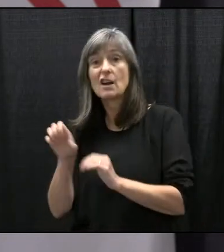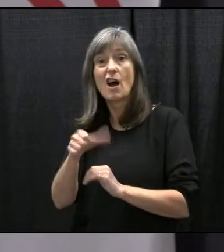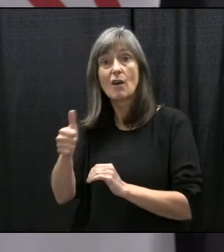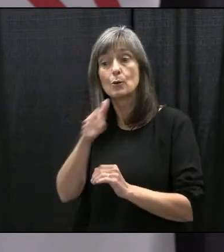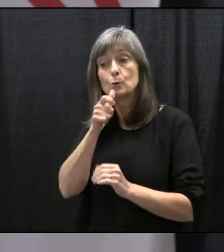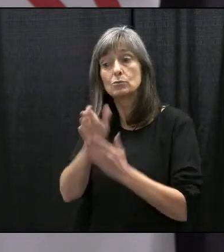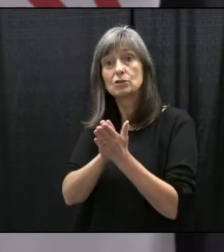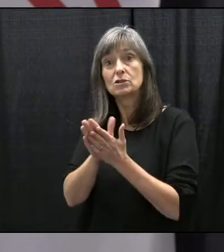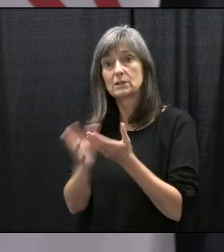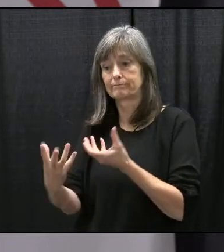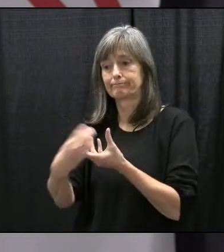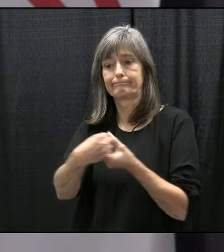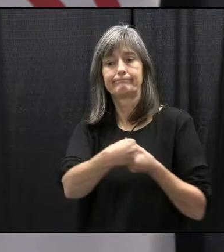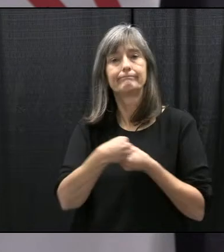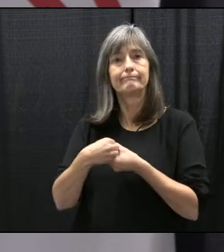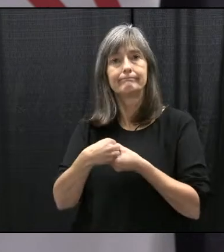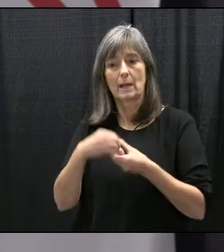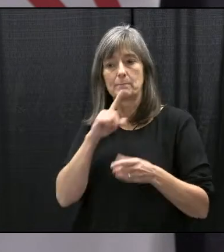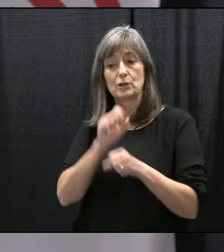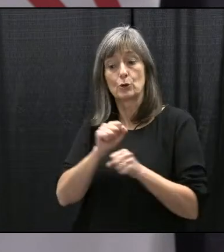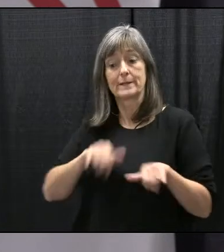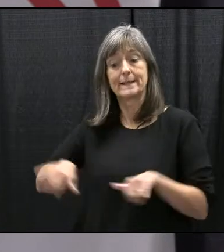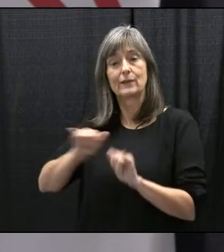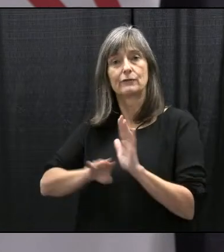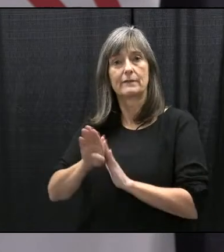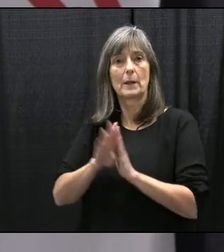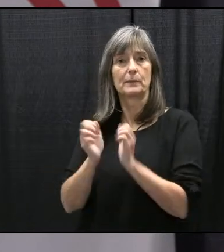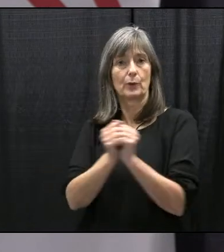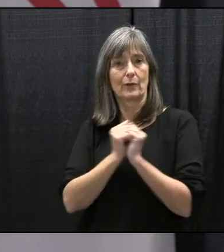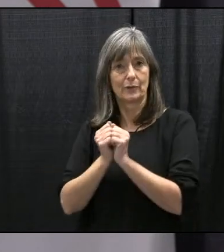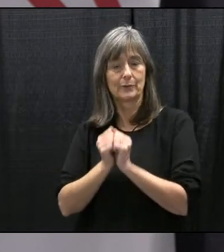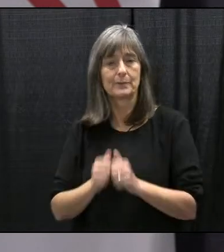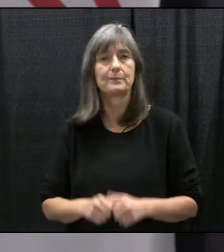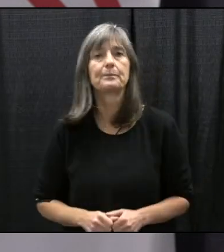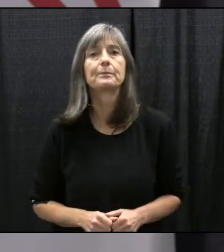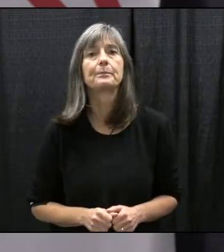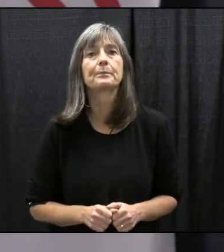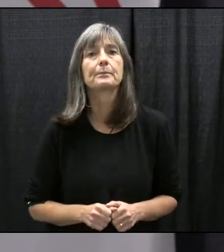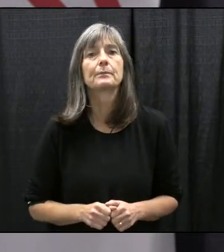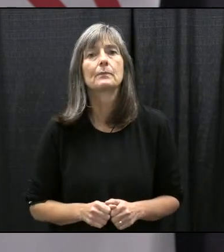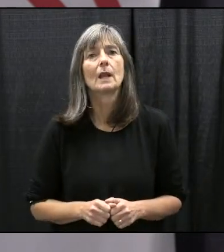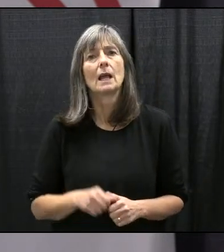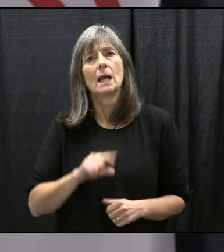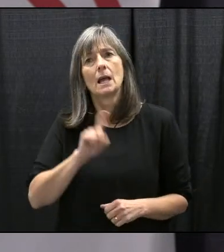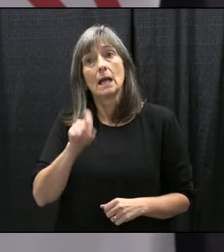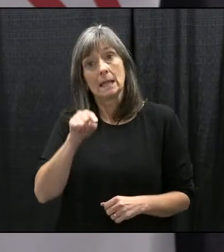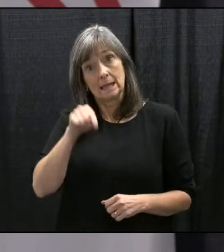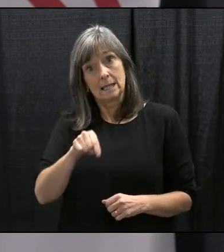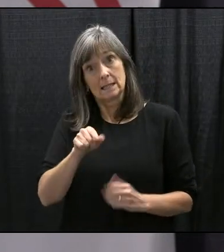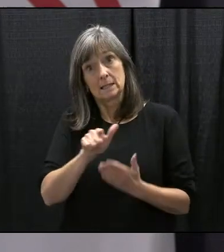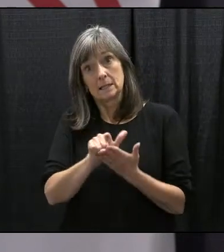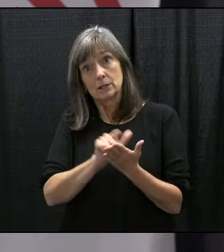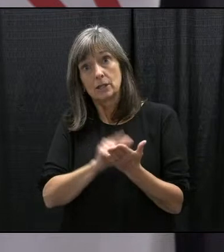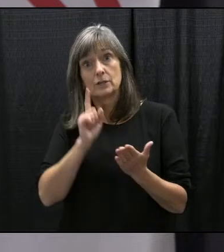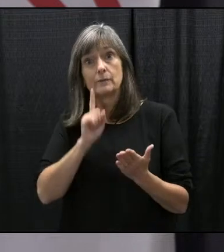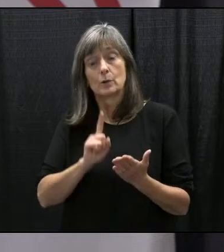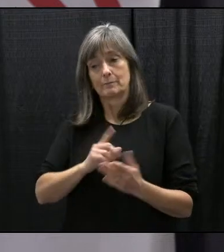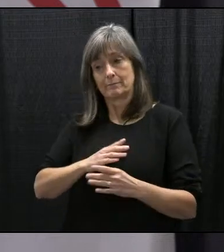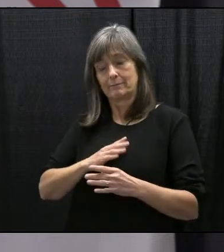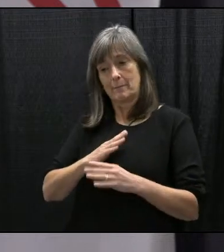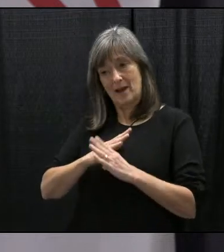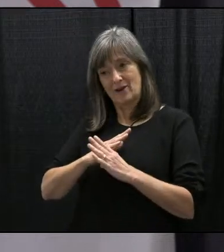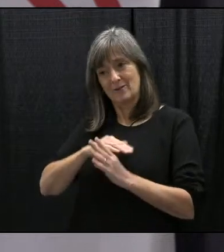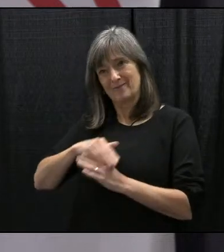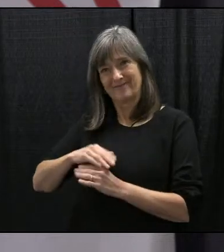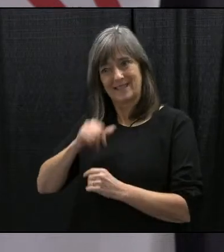others to make sure we get it right. And this legislation is about, I think, preventing and identifying barriers within the